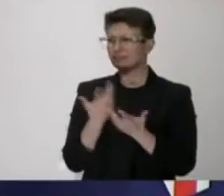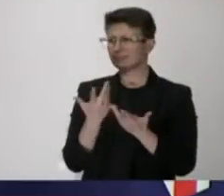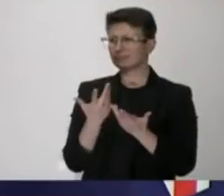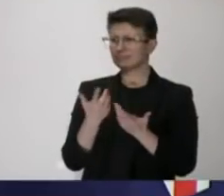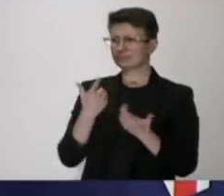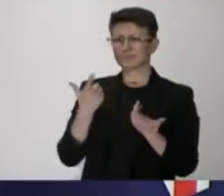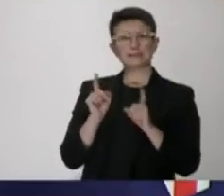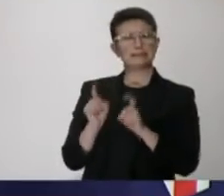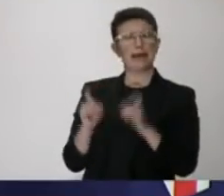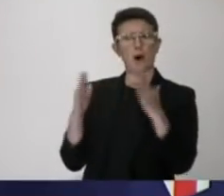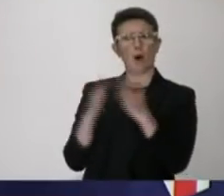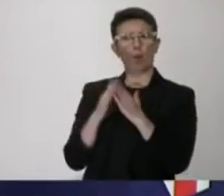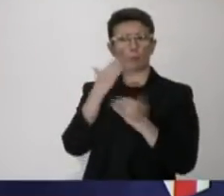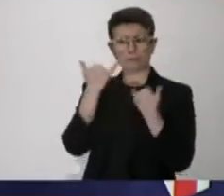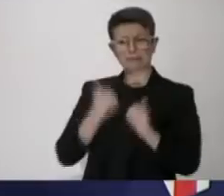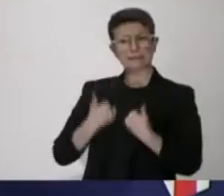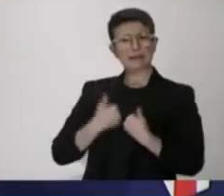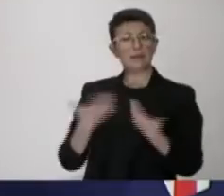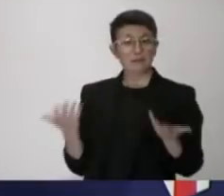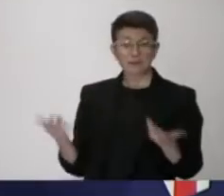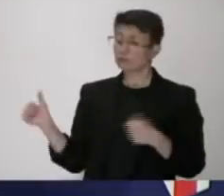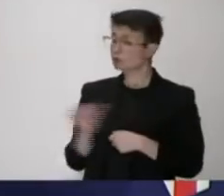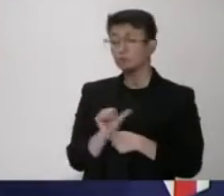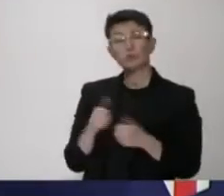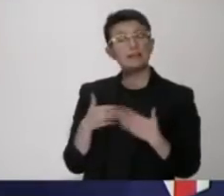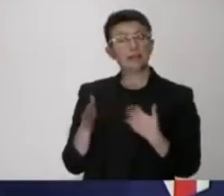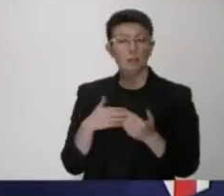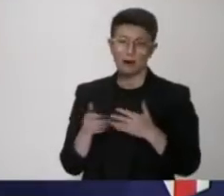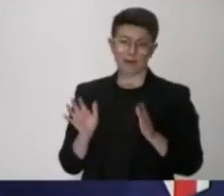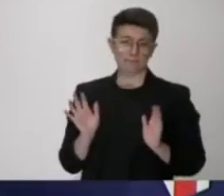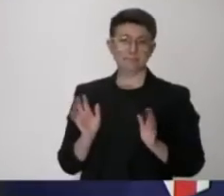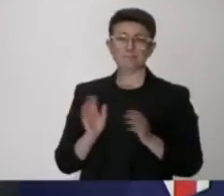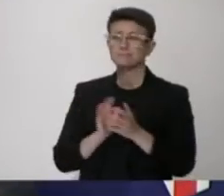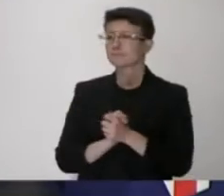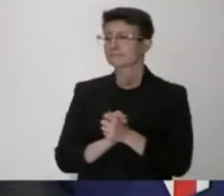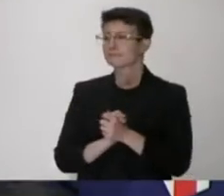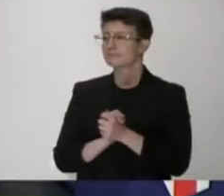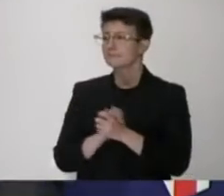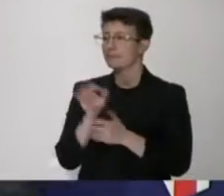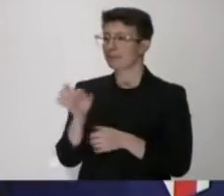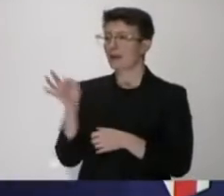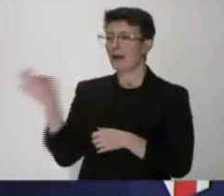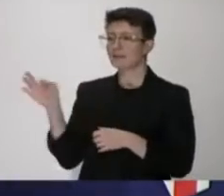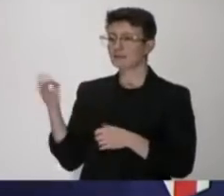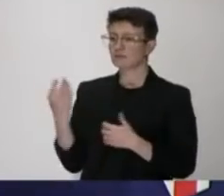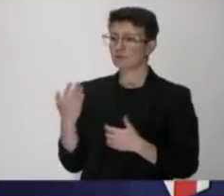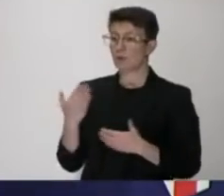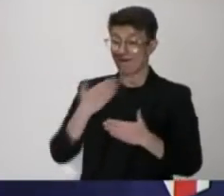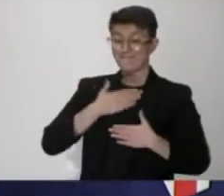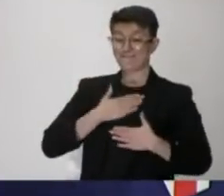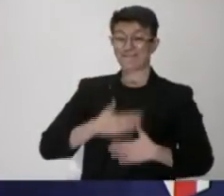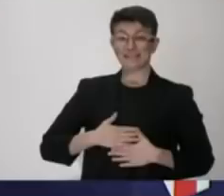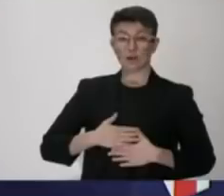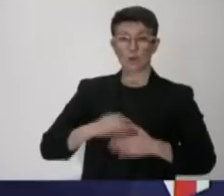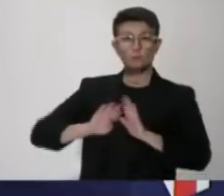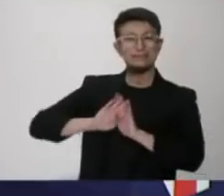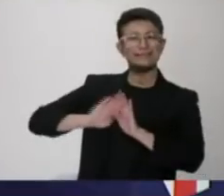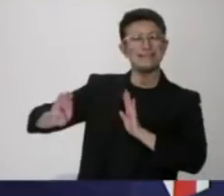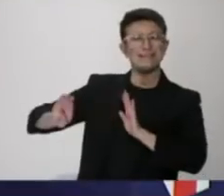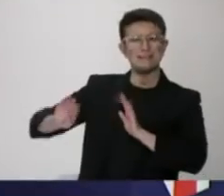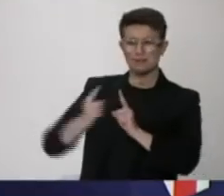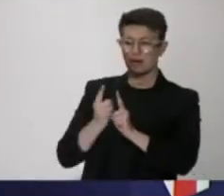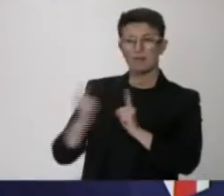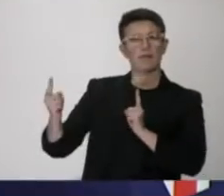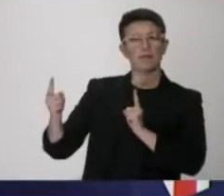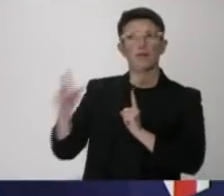all things we'd want to happen anyway. Ben. It could really radically change the business landscape. Yeah, and as I say, there isn't a specific proposal that I